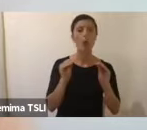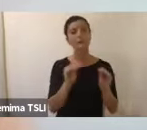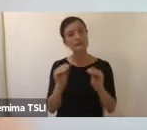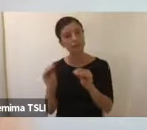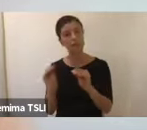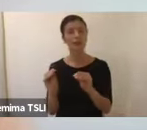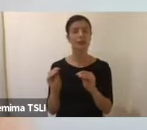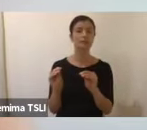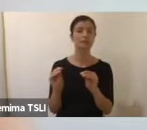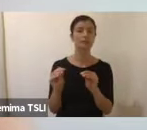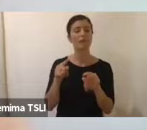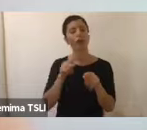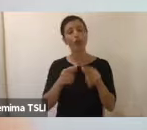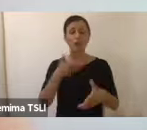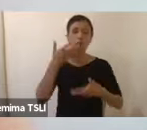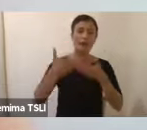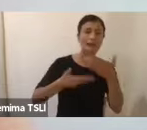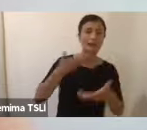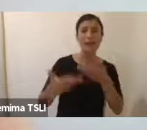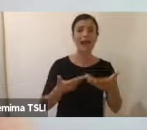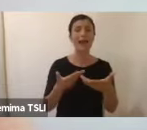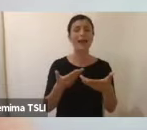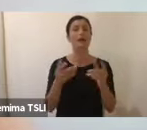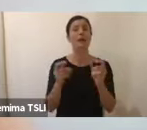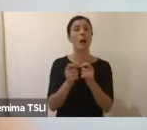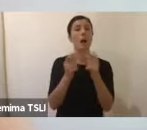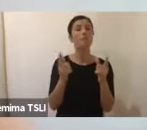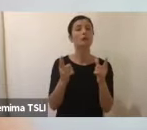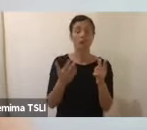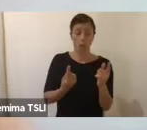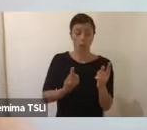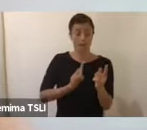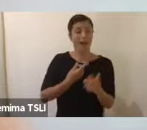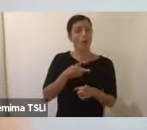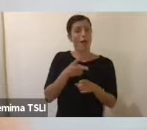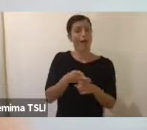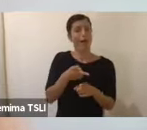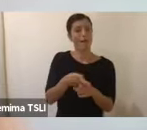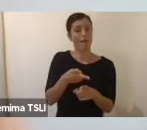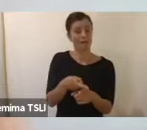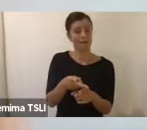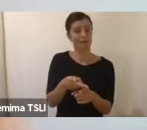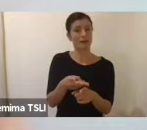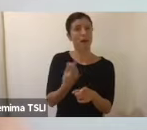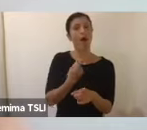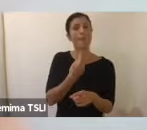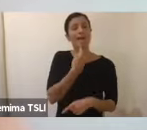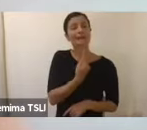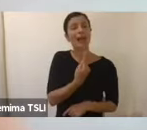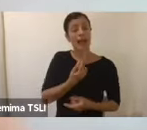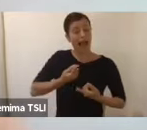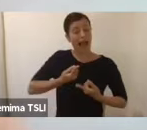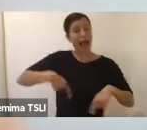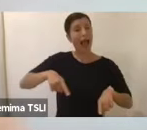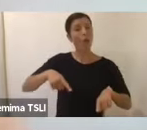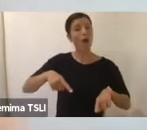explain the possible origin of a particular habit or attitude and I refer to our christian conditioning so you do